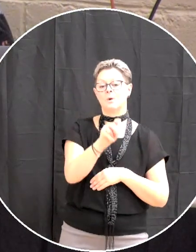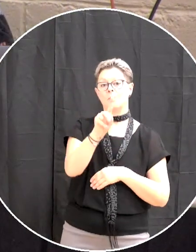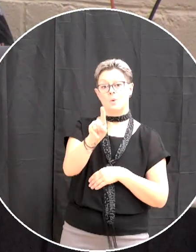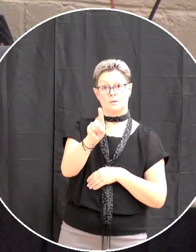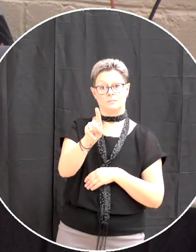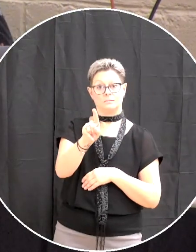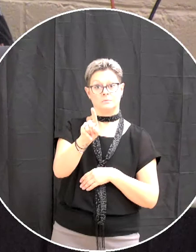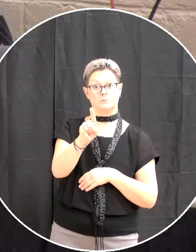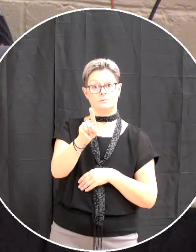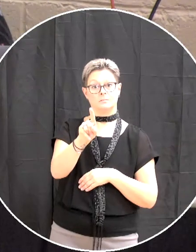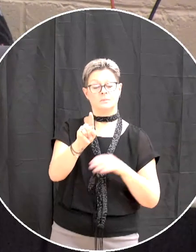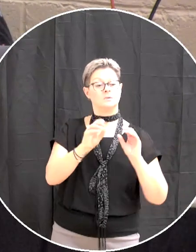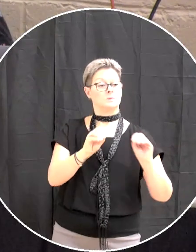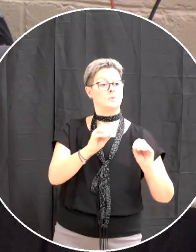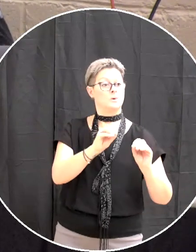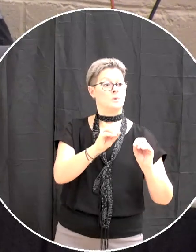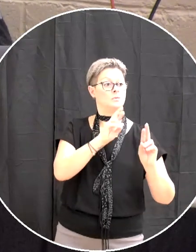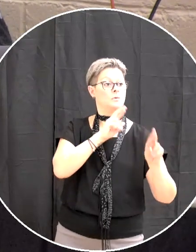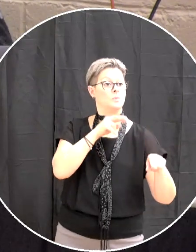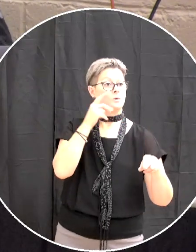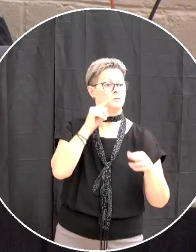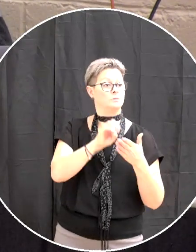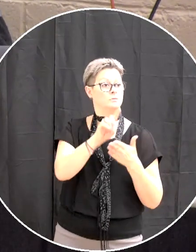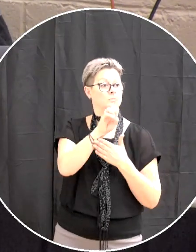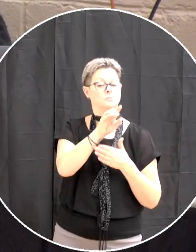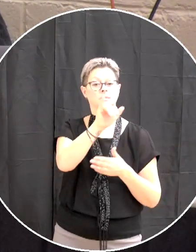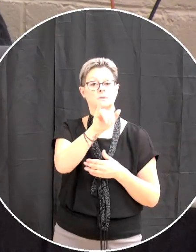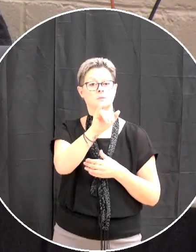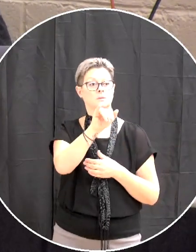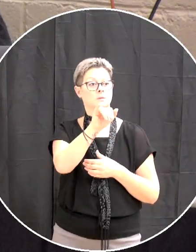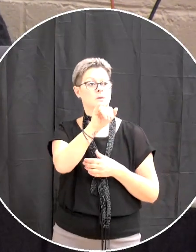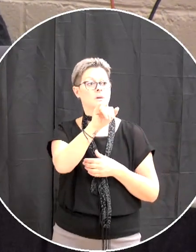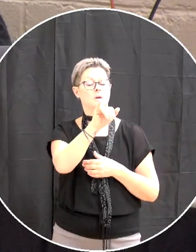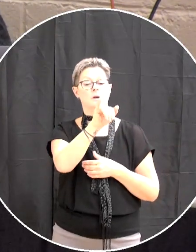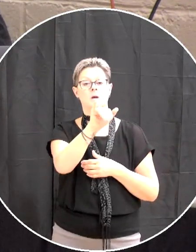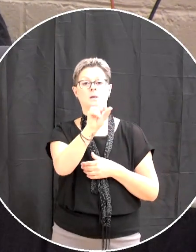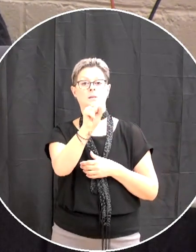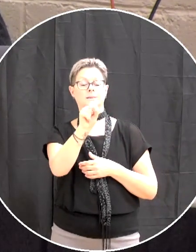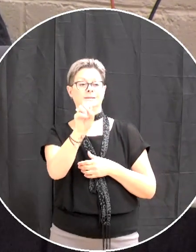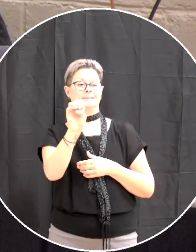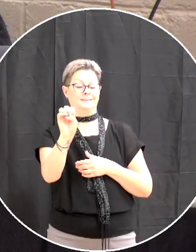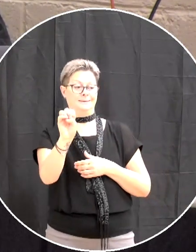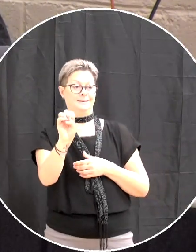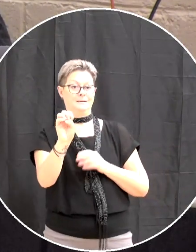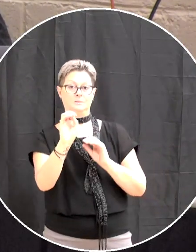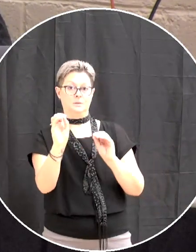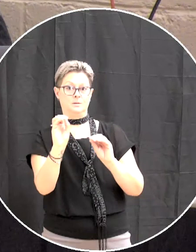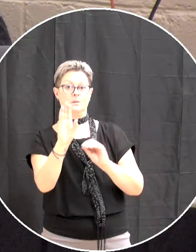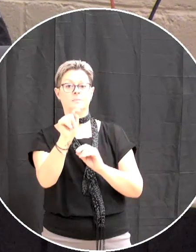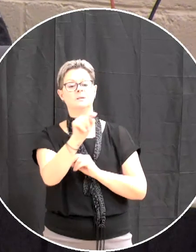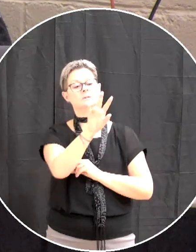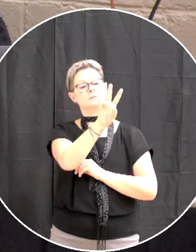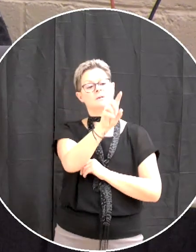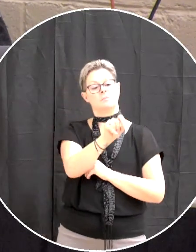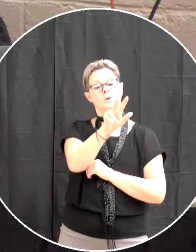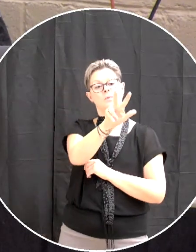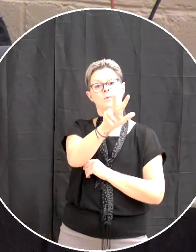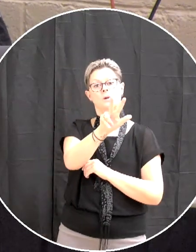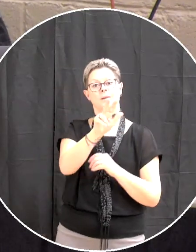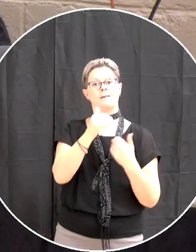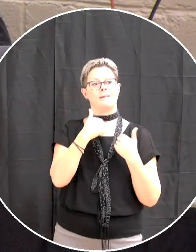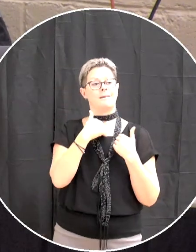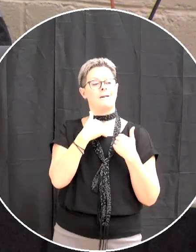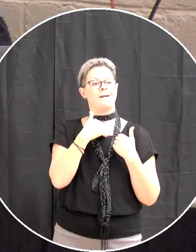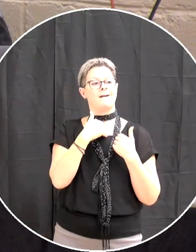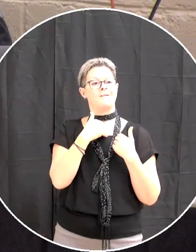There's no report. 7.2, NLESD report. There is not one because they didn't meet. But under 7.3, we've got our star from out